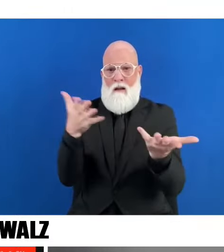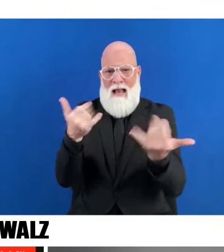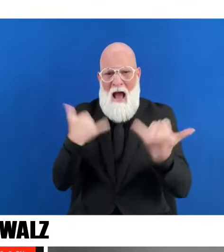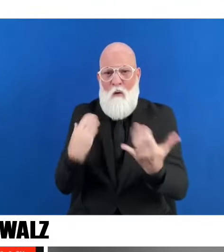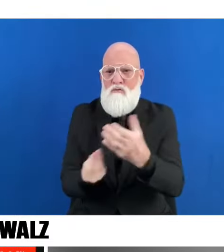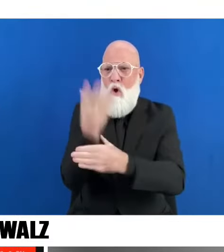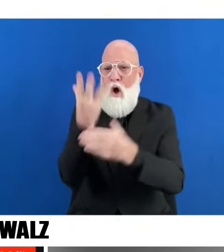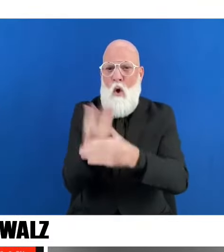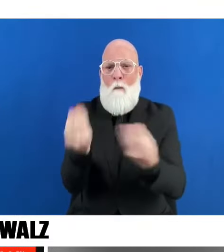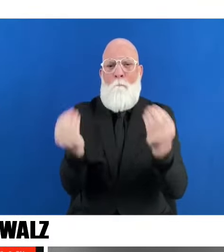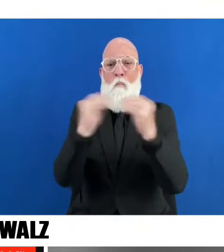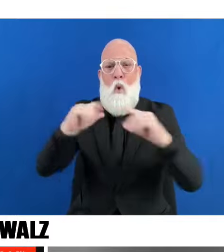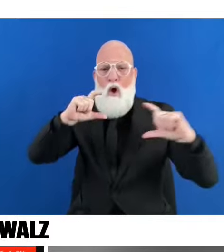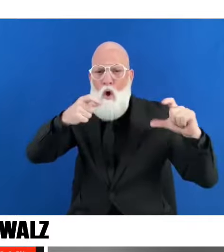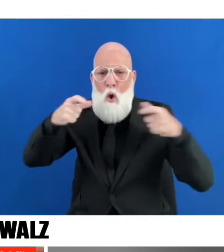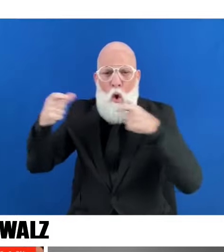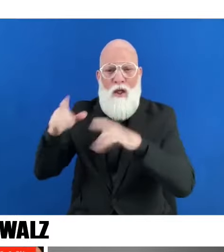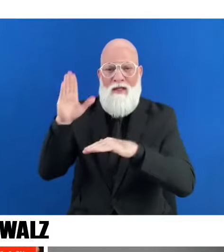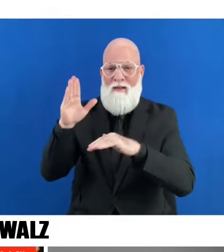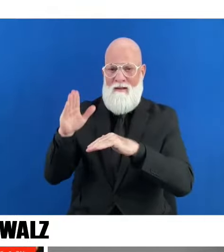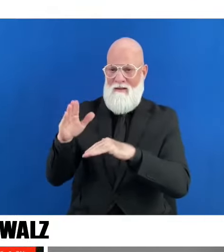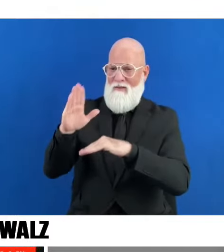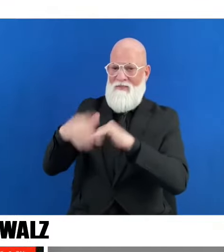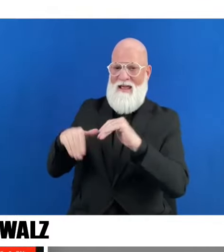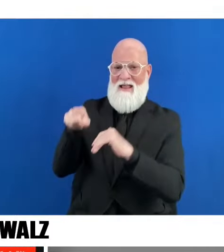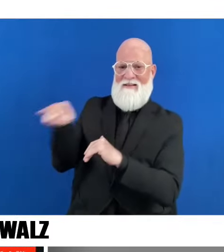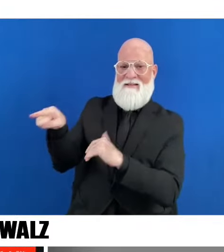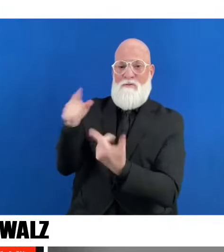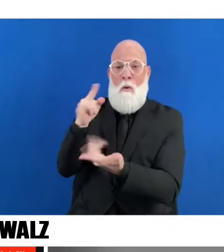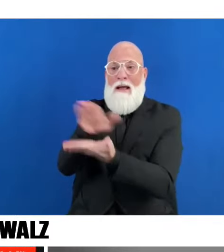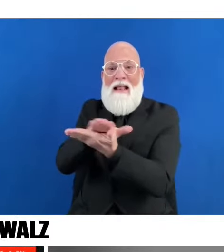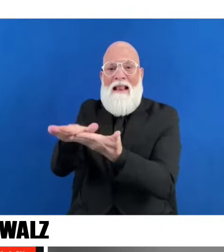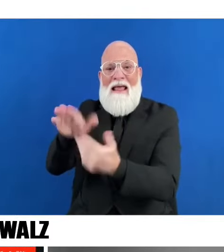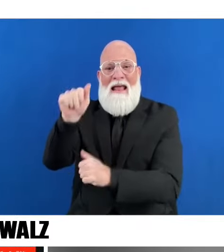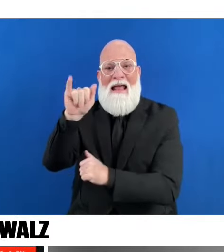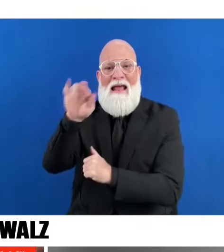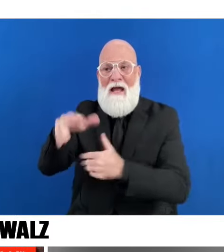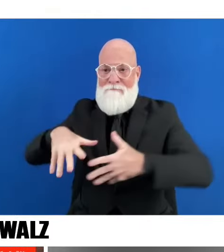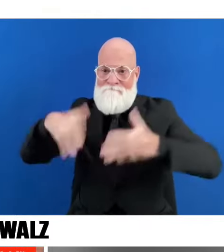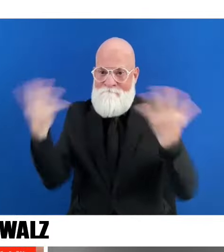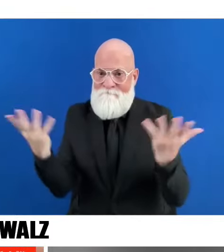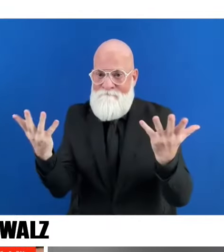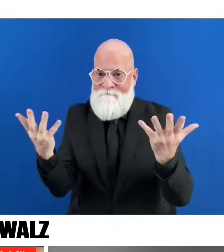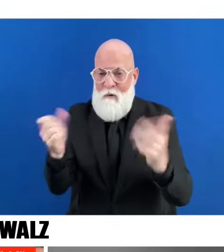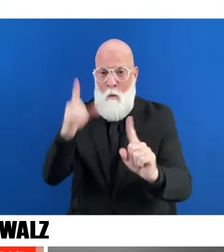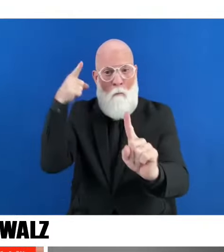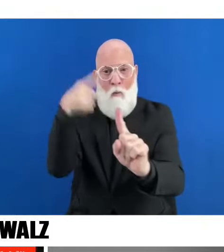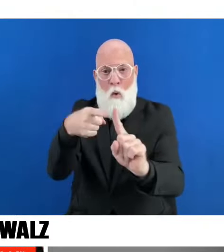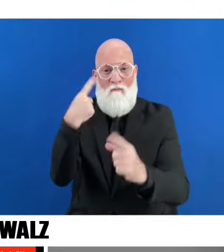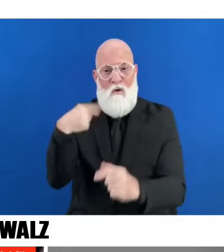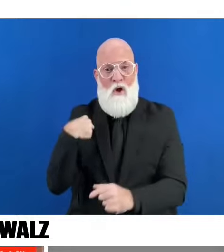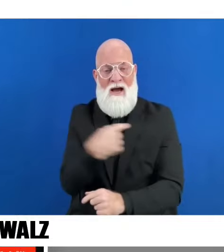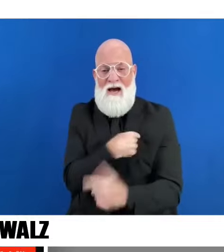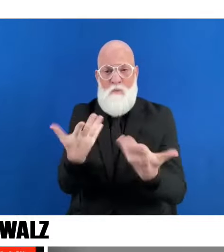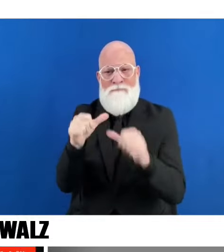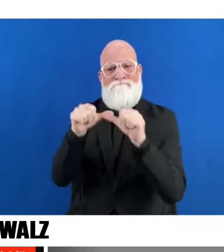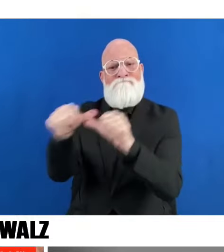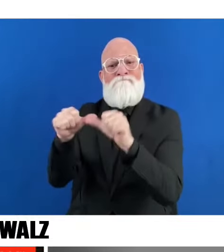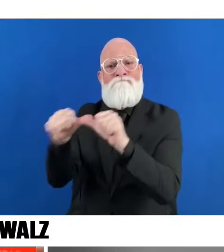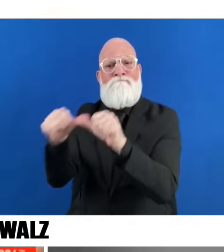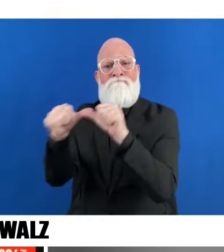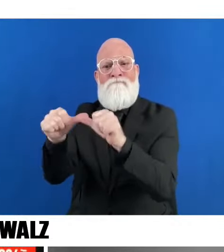clean energy. So the solution for us is to continue to move forward, that climate change is real. Reducing